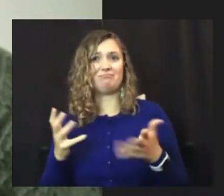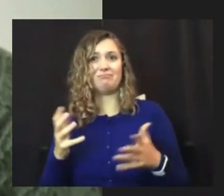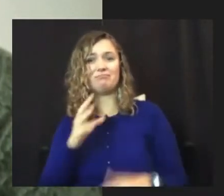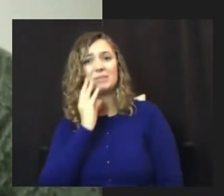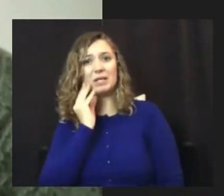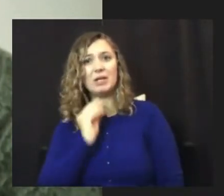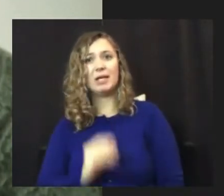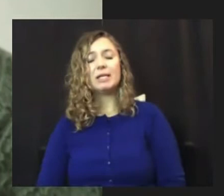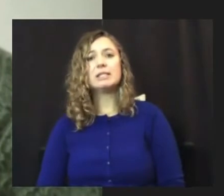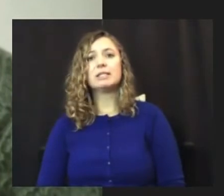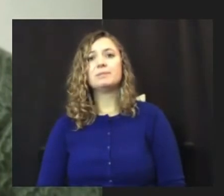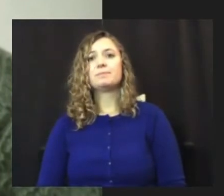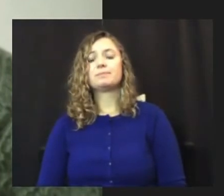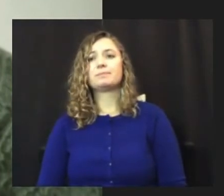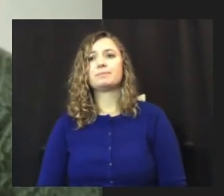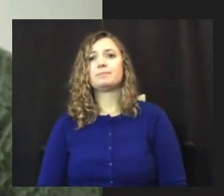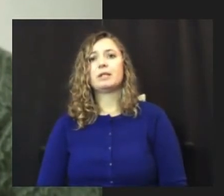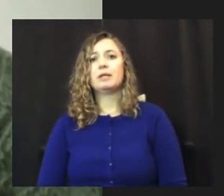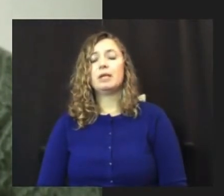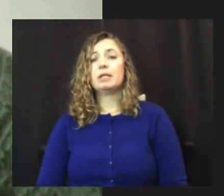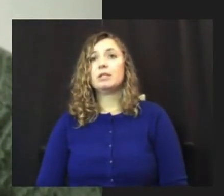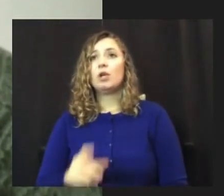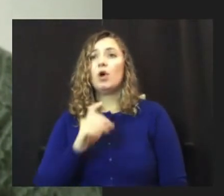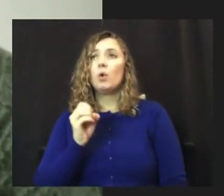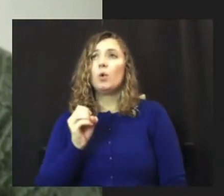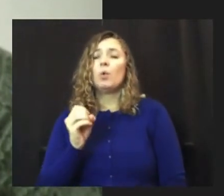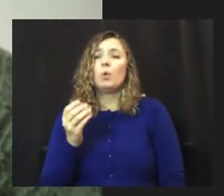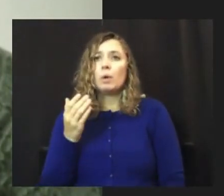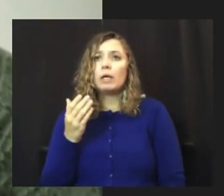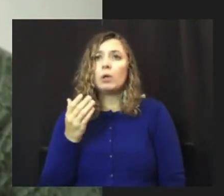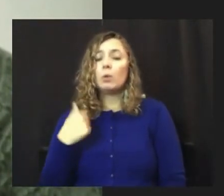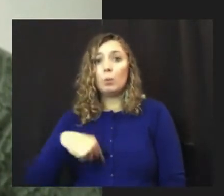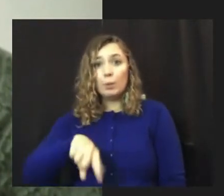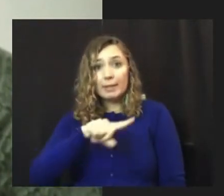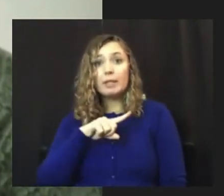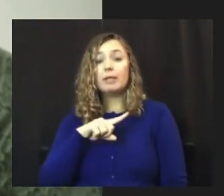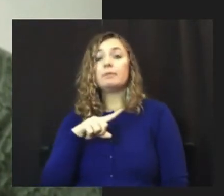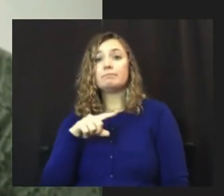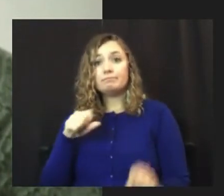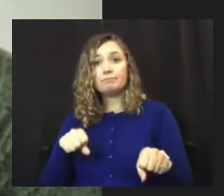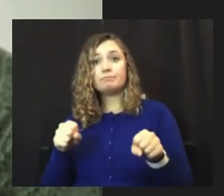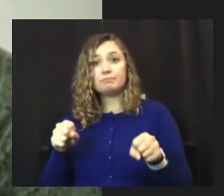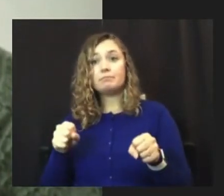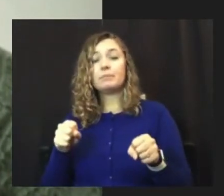Common for autistics. And so we were able to get